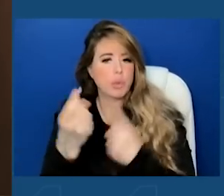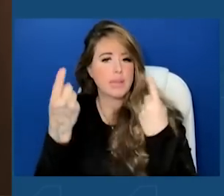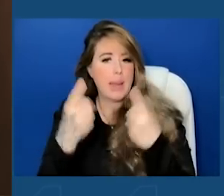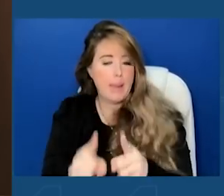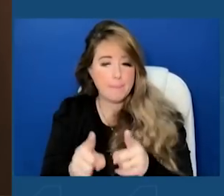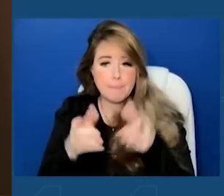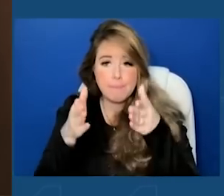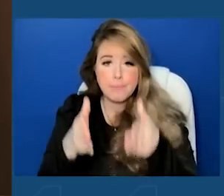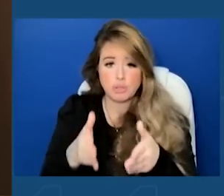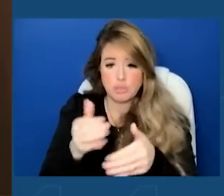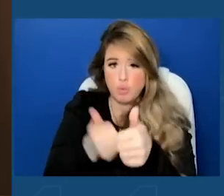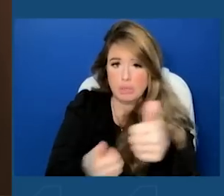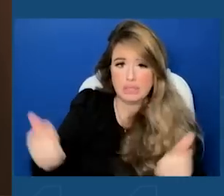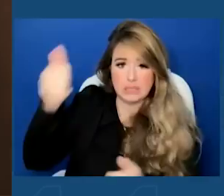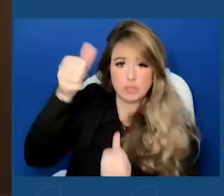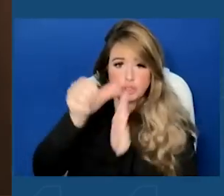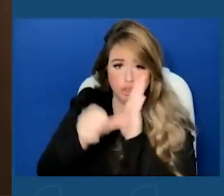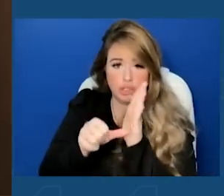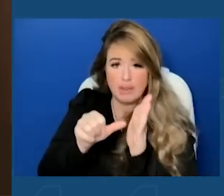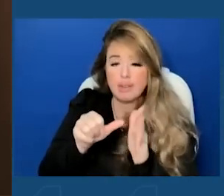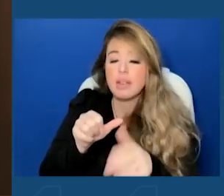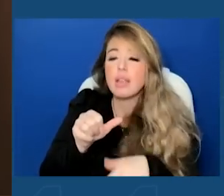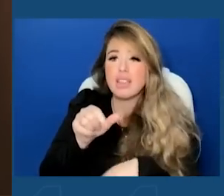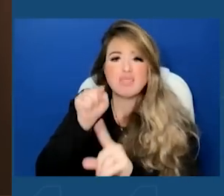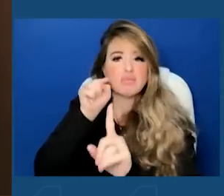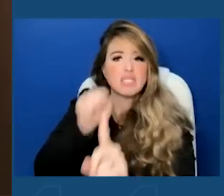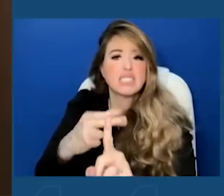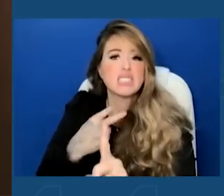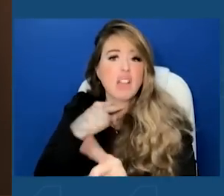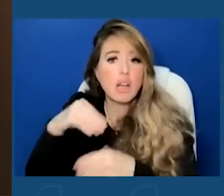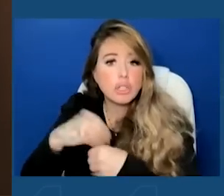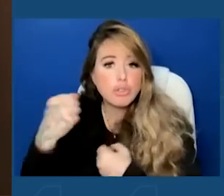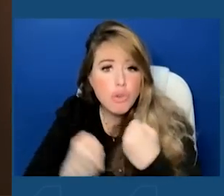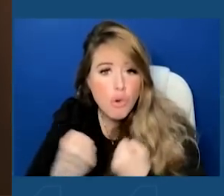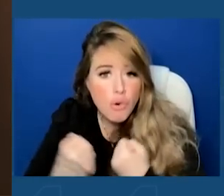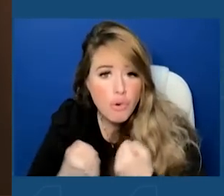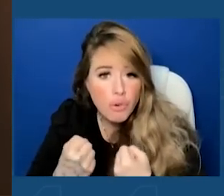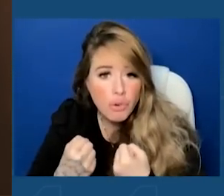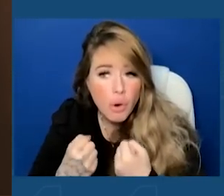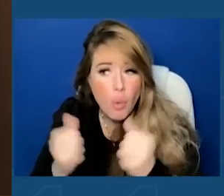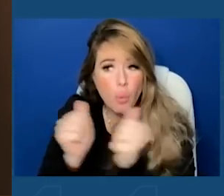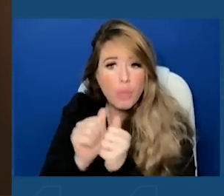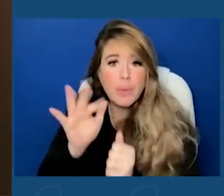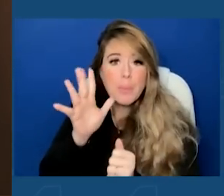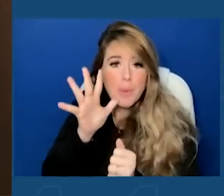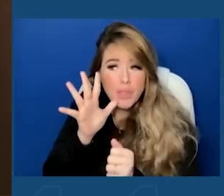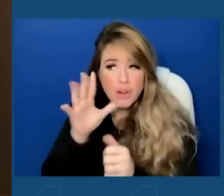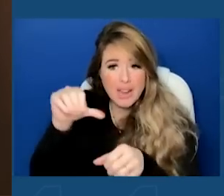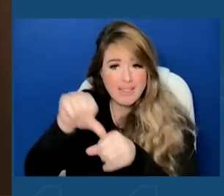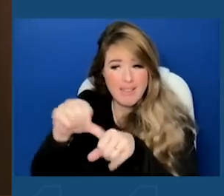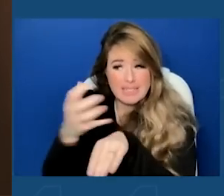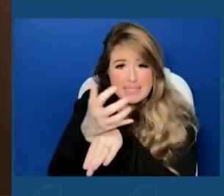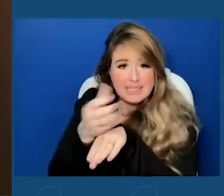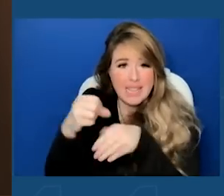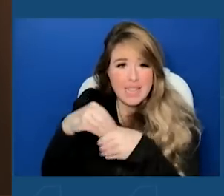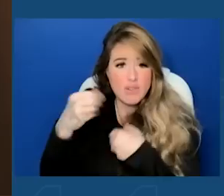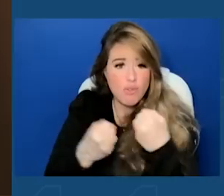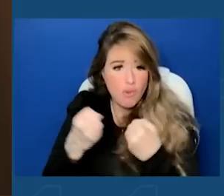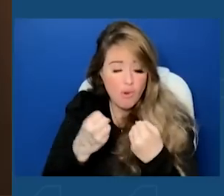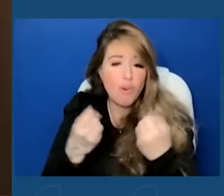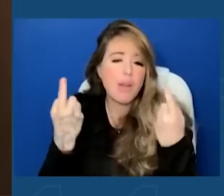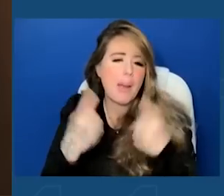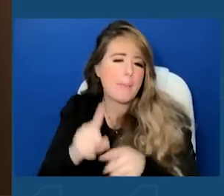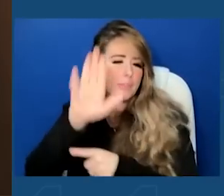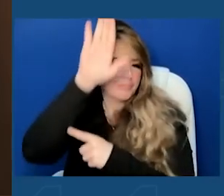ECMC was trapped in a vehicle with his elderly mother, and they're running out of fuel, and they are rescued by our state fire teams as well, who have been